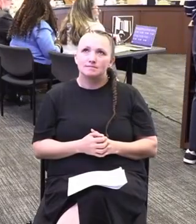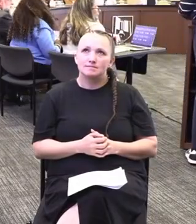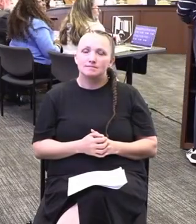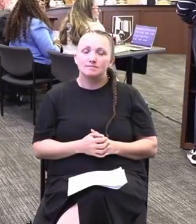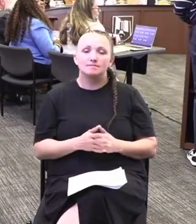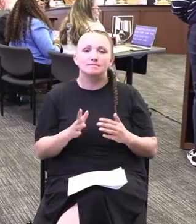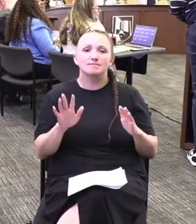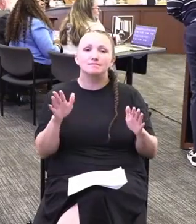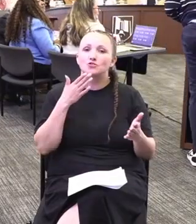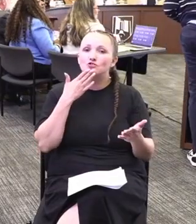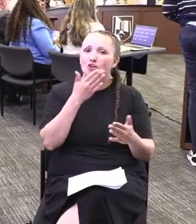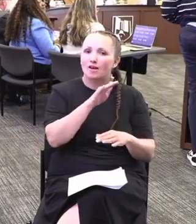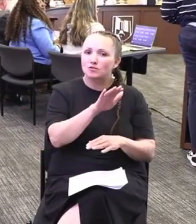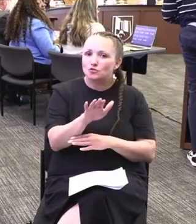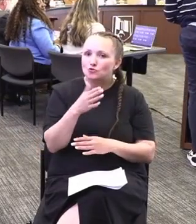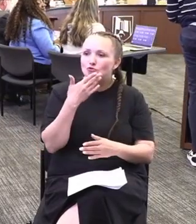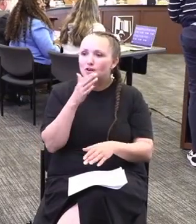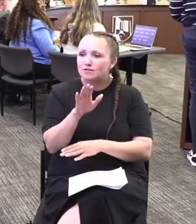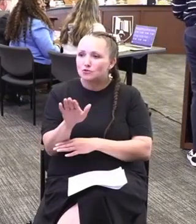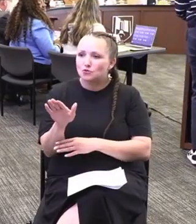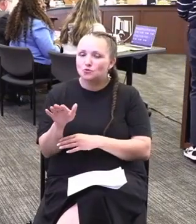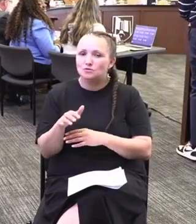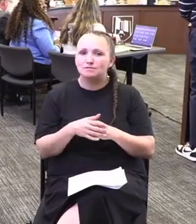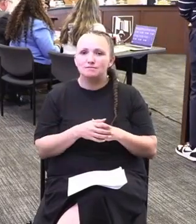Good afternoon. Good afternoon.